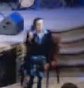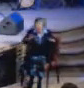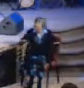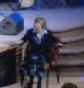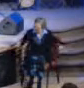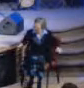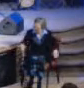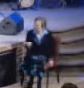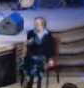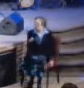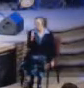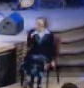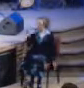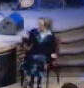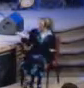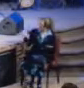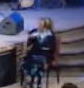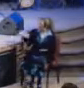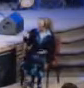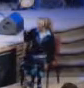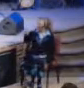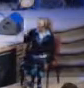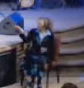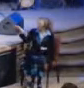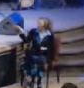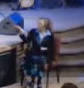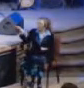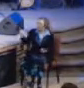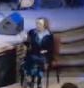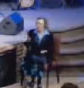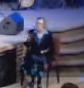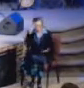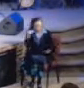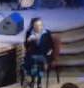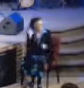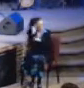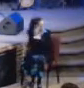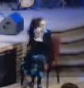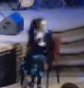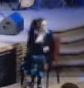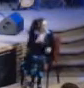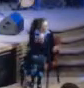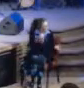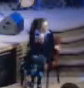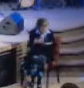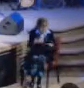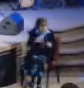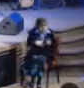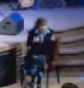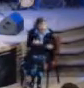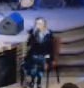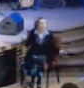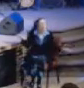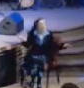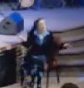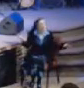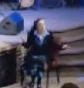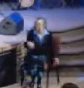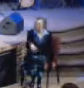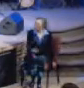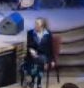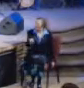the way they ought to be acting, God? Why am I not getting victory over this thing in my life, God? As if it's